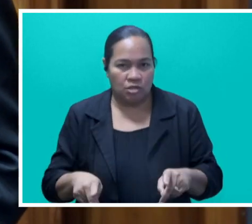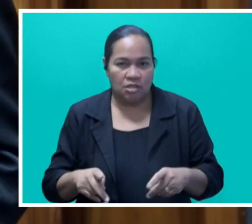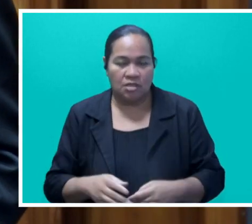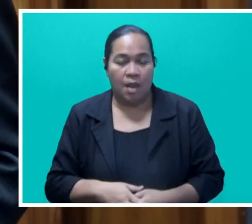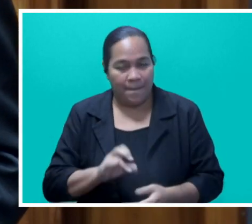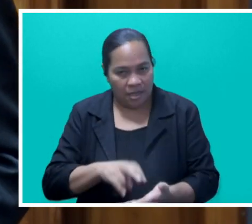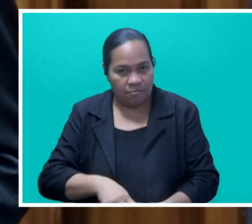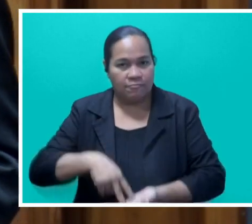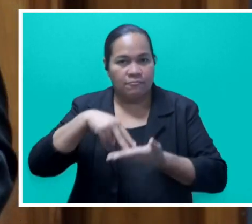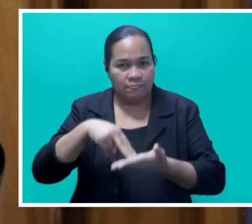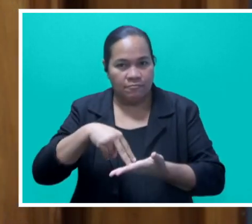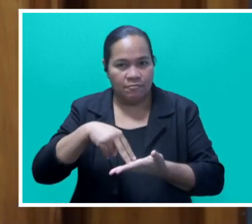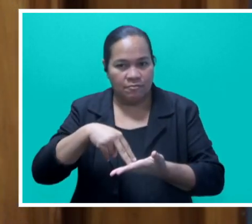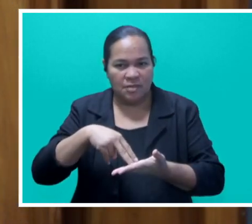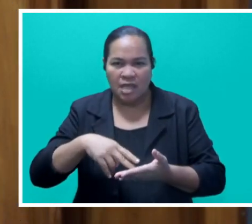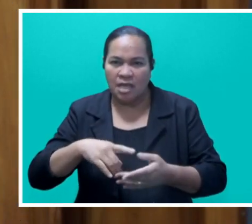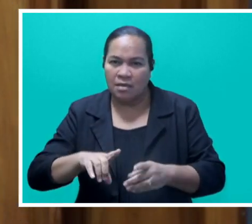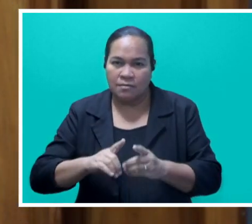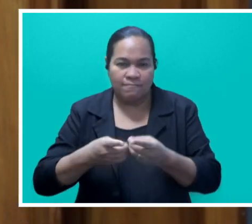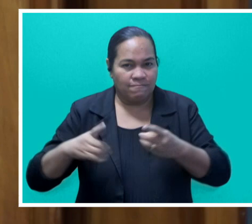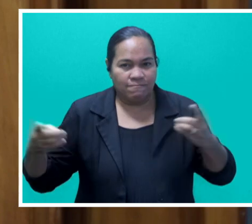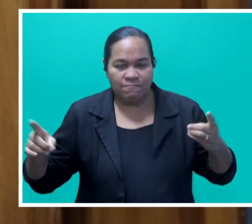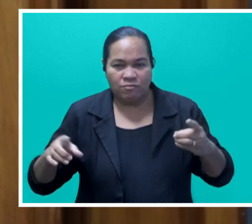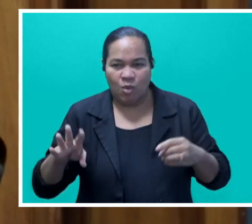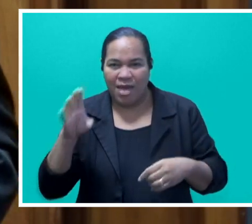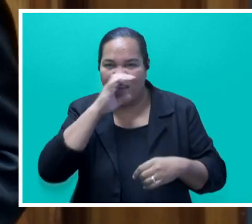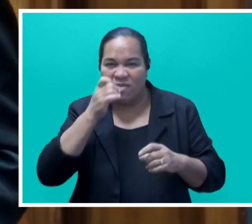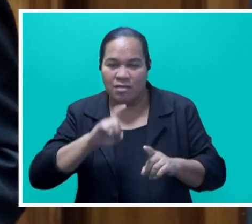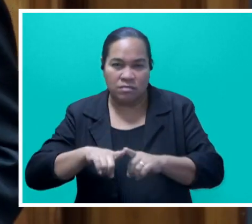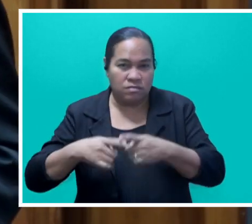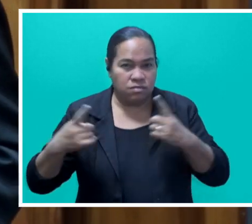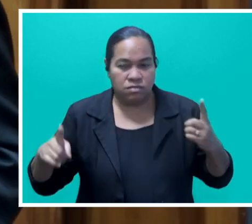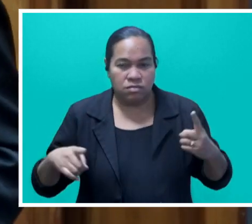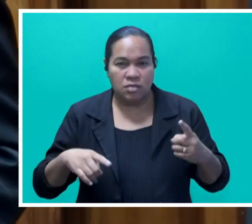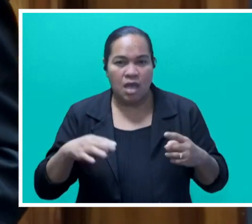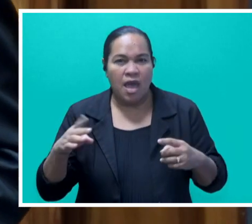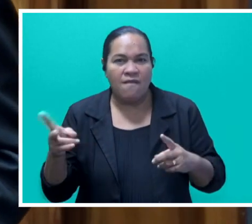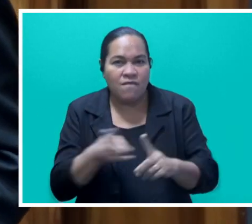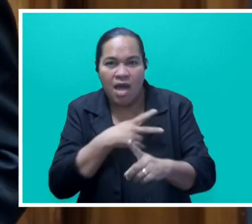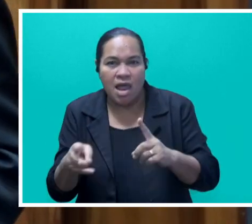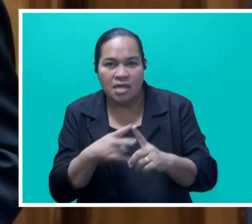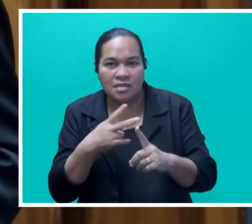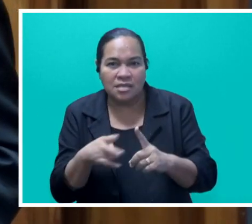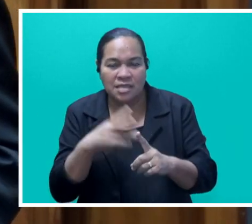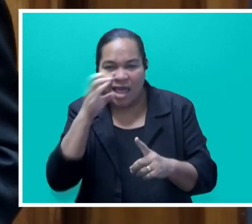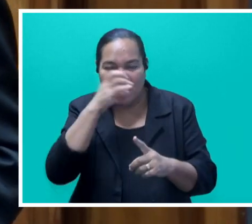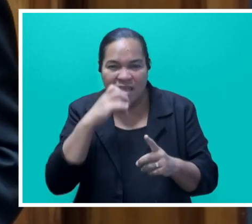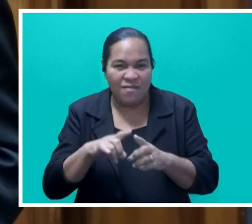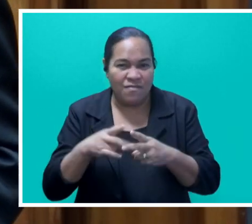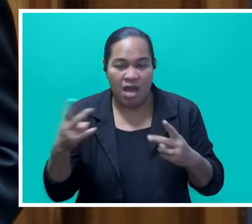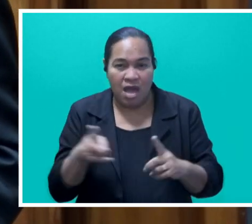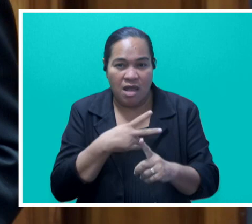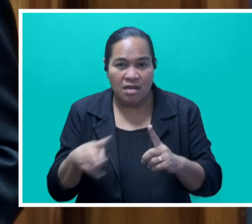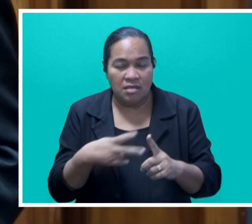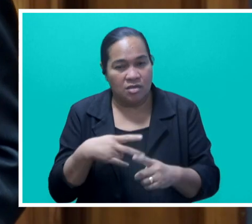stand firm against the forces of racism and ethnic violence, fundamentalist sectarianism, and